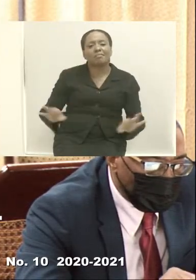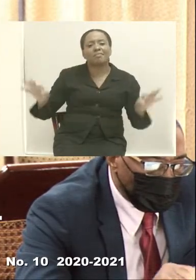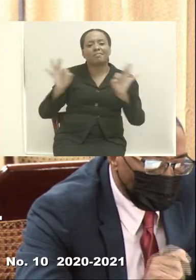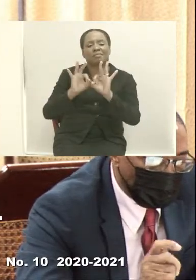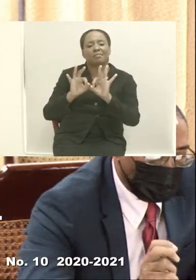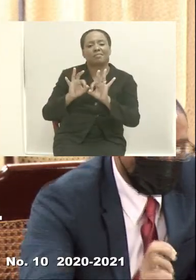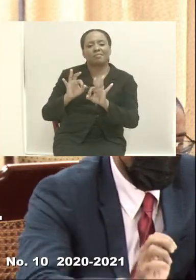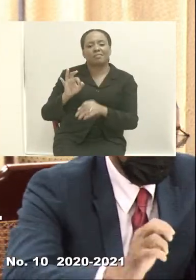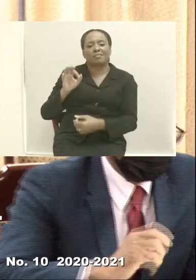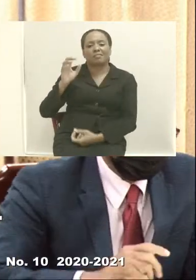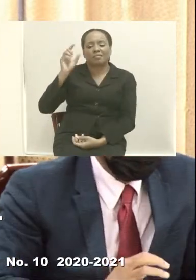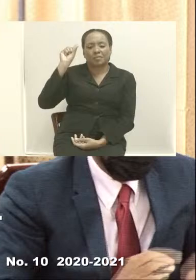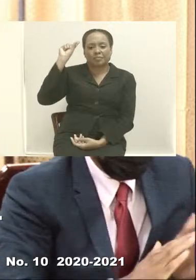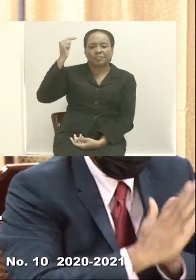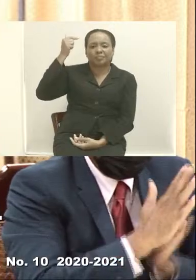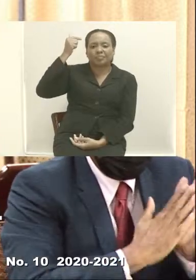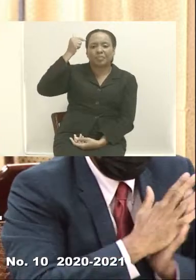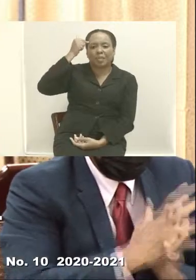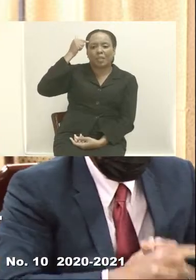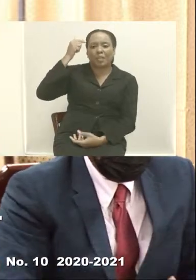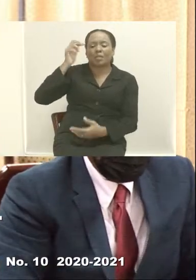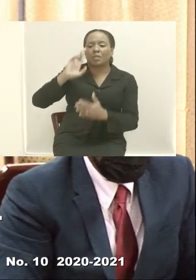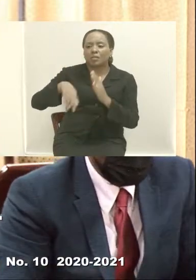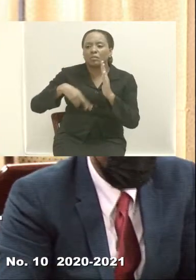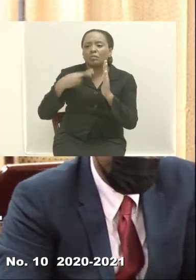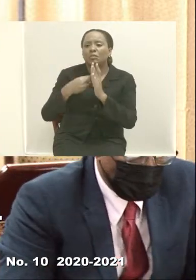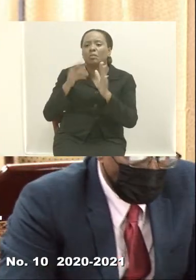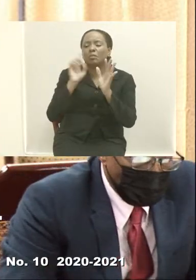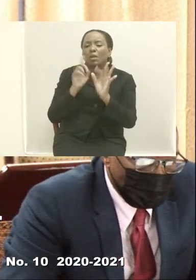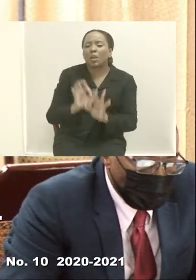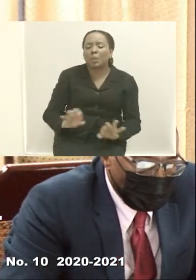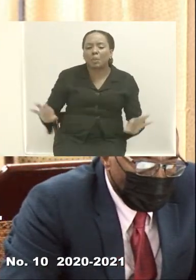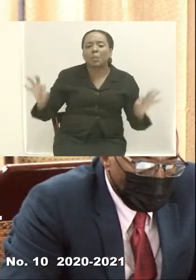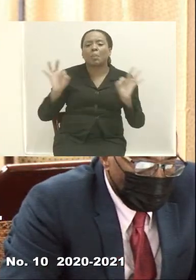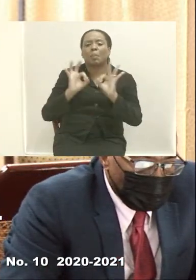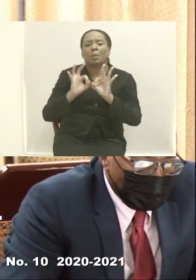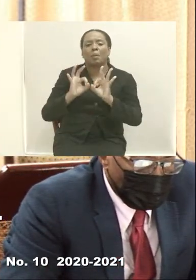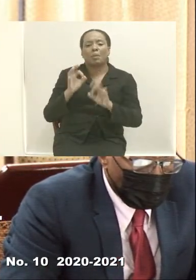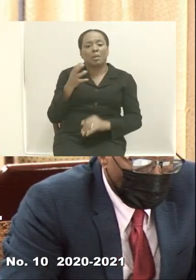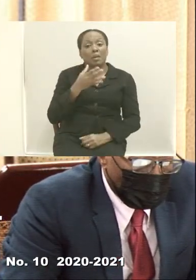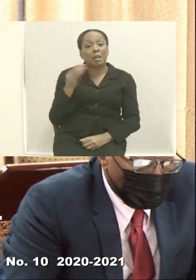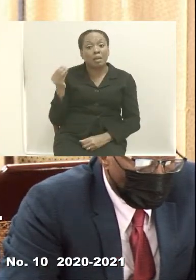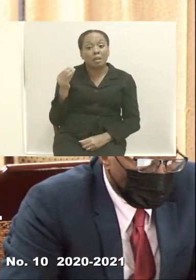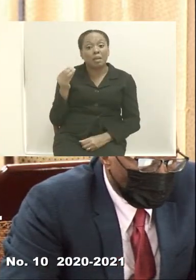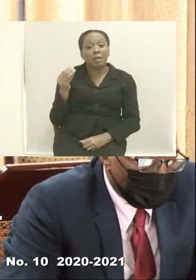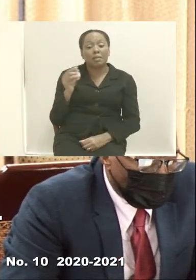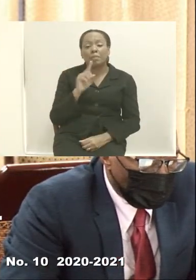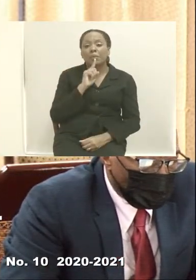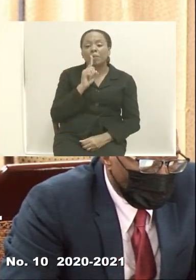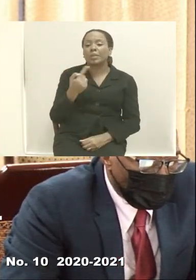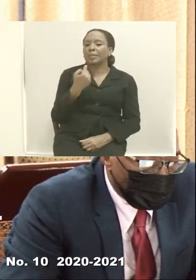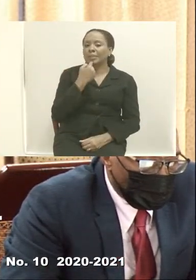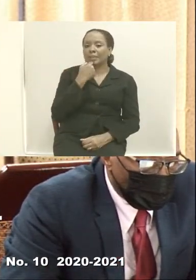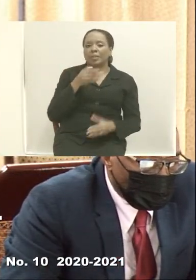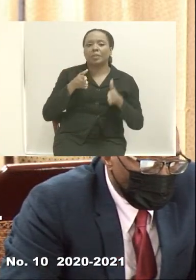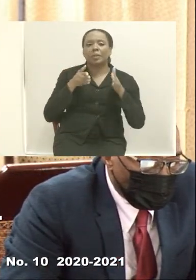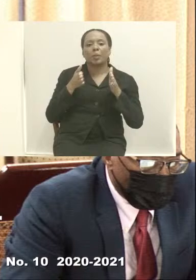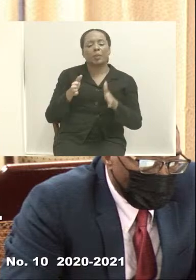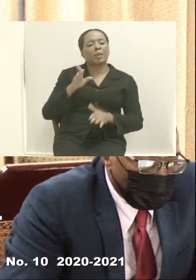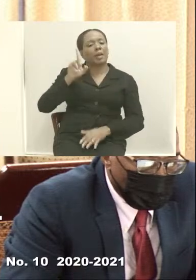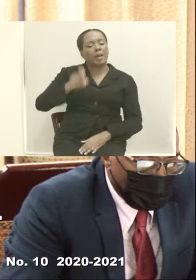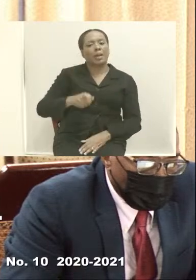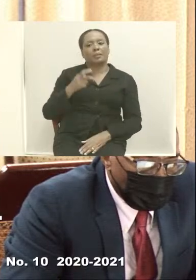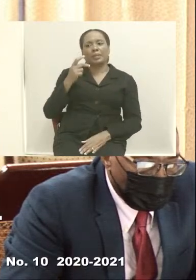the important role that these entities have to play, and that they do so in a very serious way.